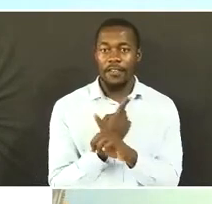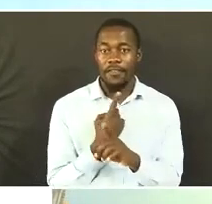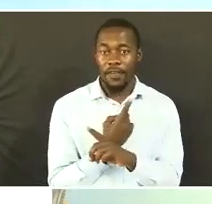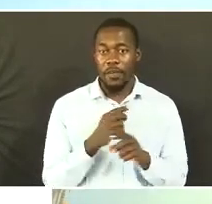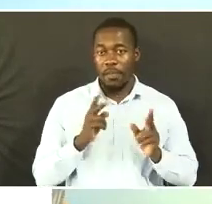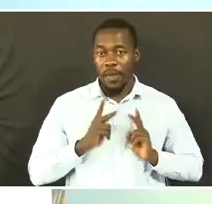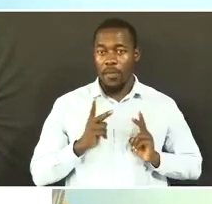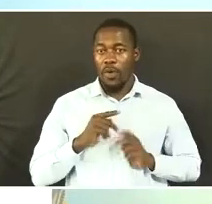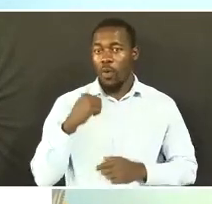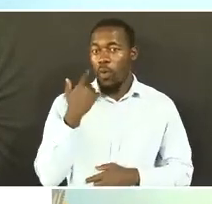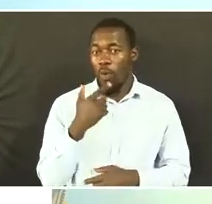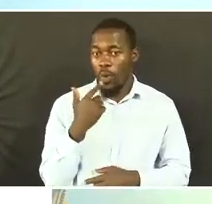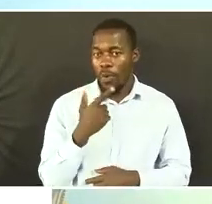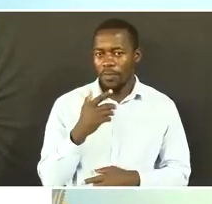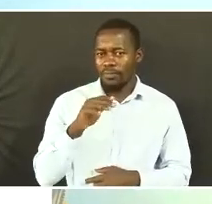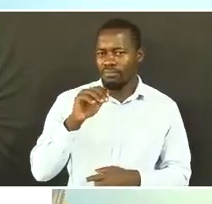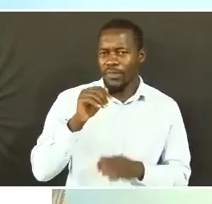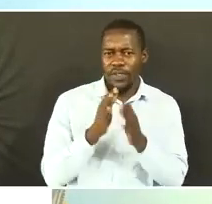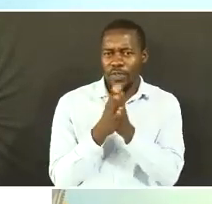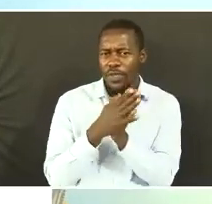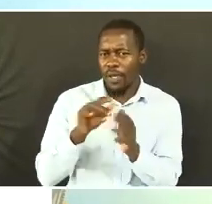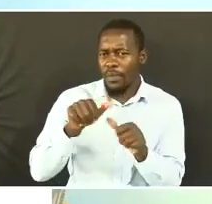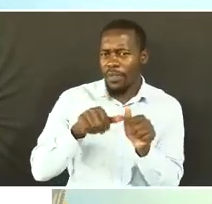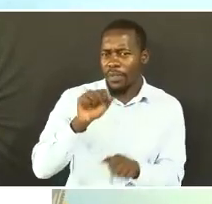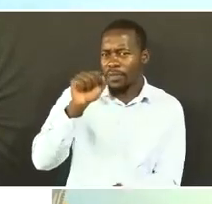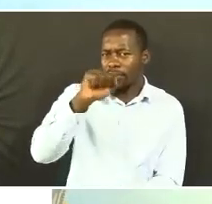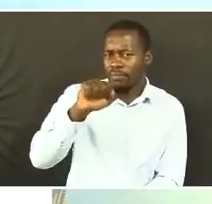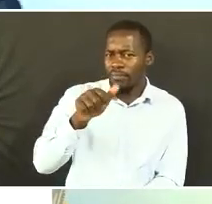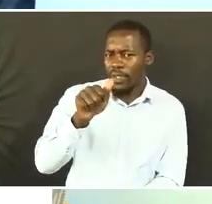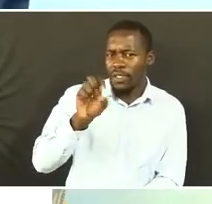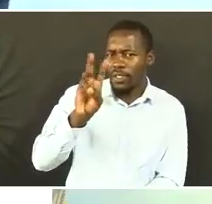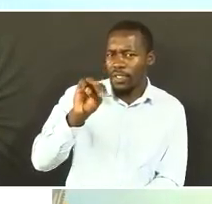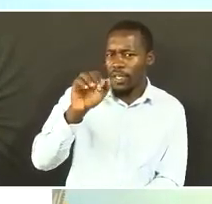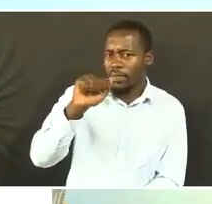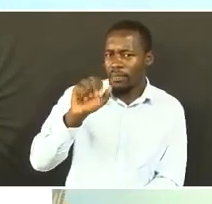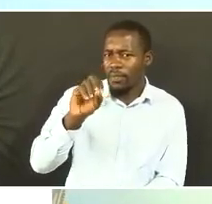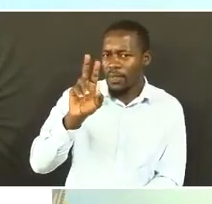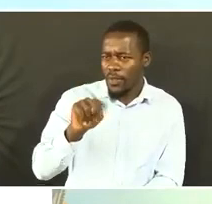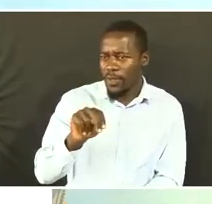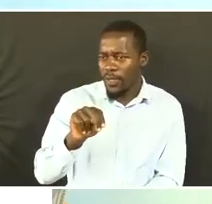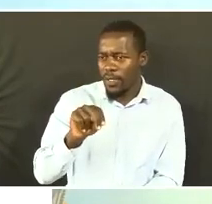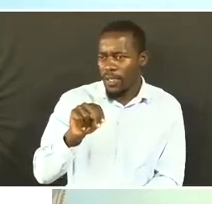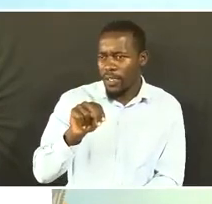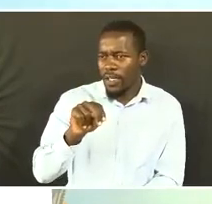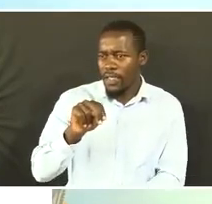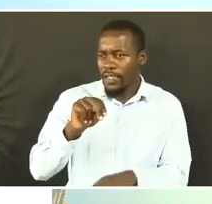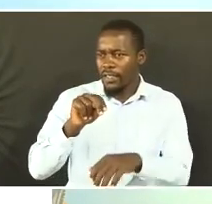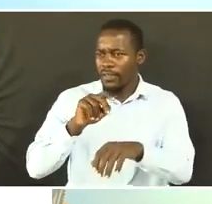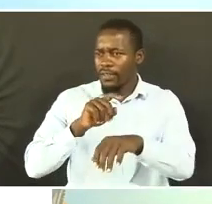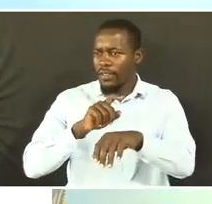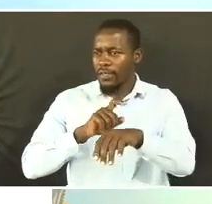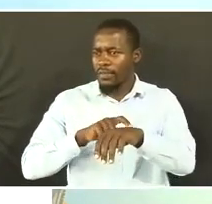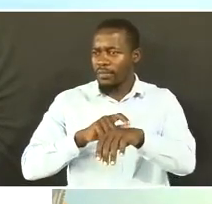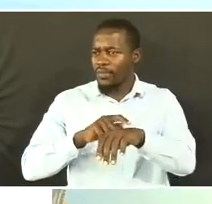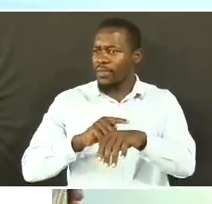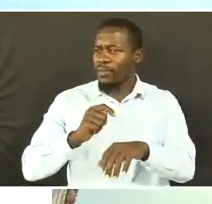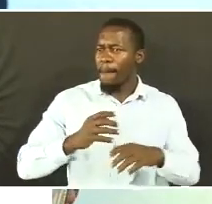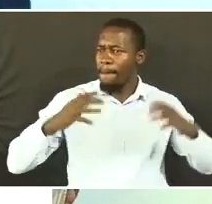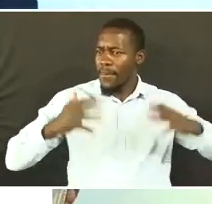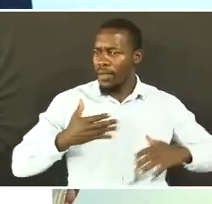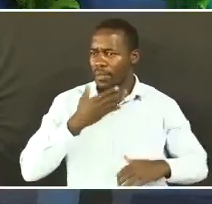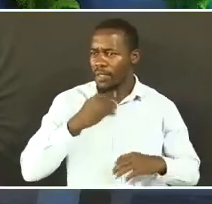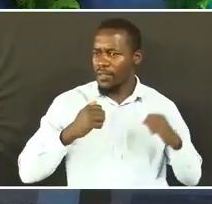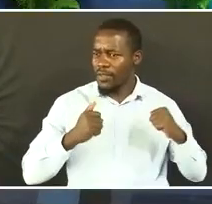Samson killed in his last day were more than those that he ever killed in his ministry.